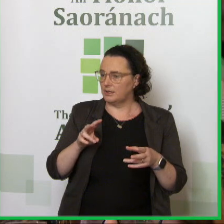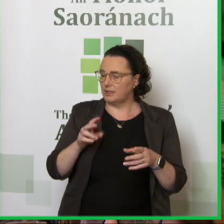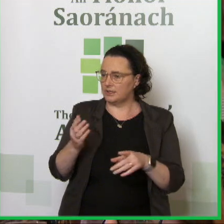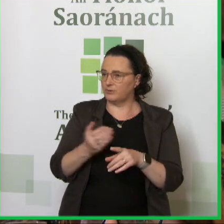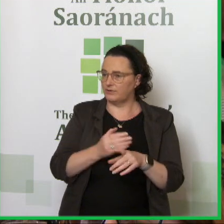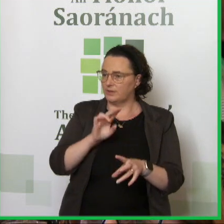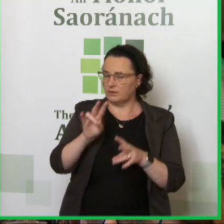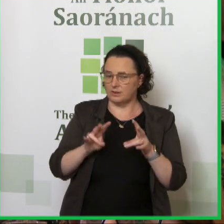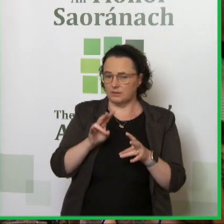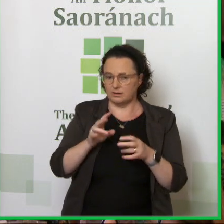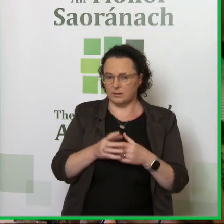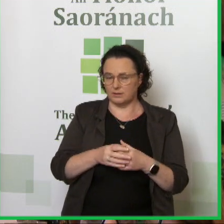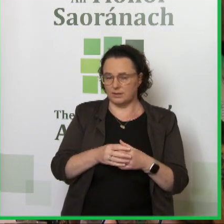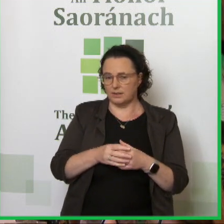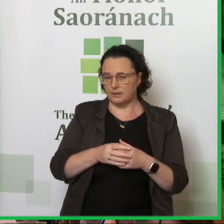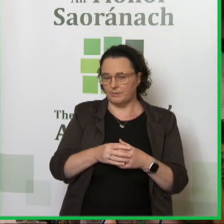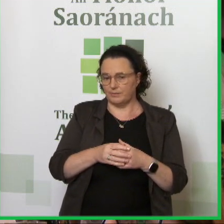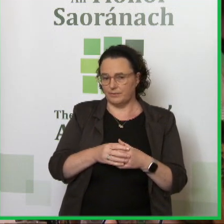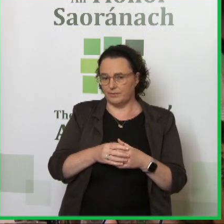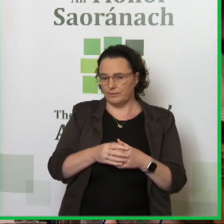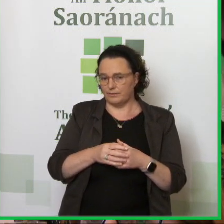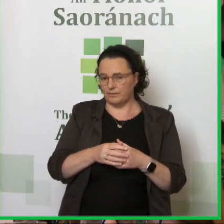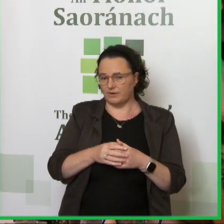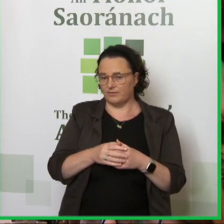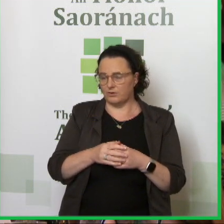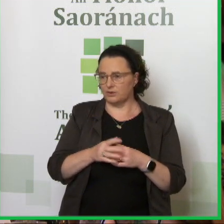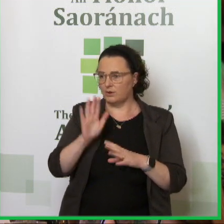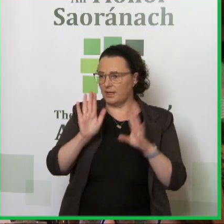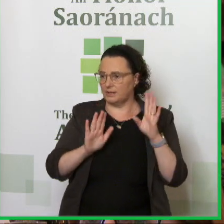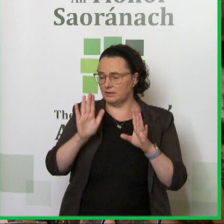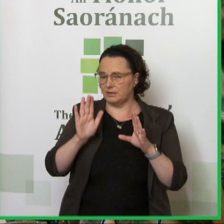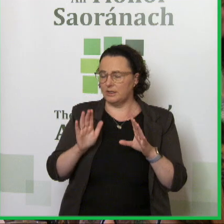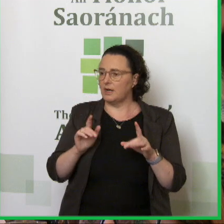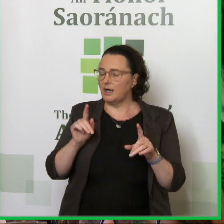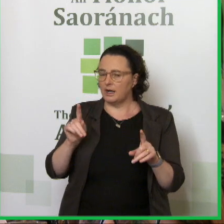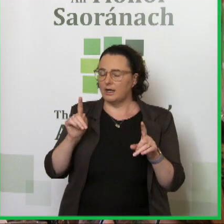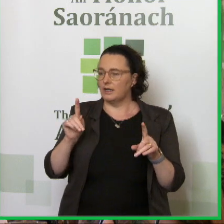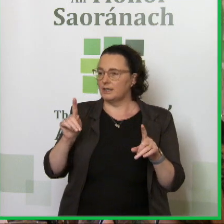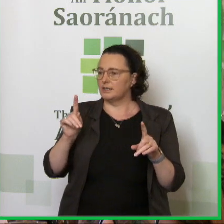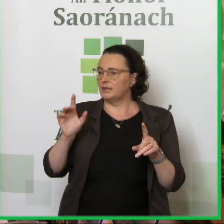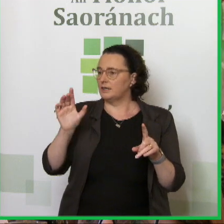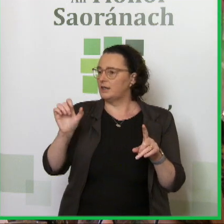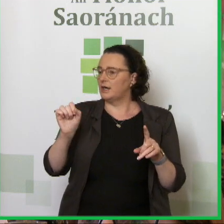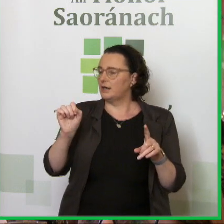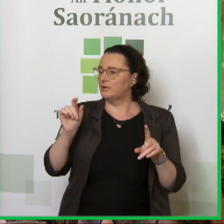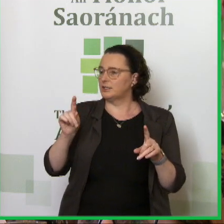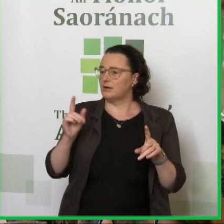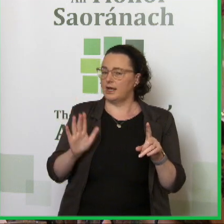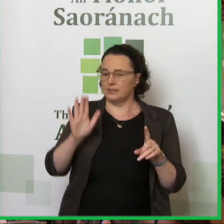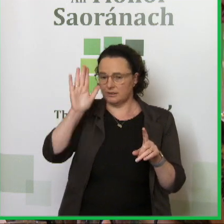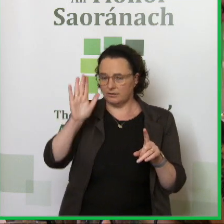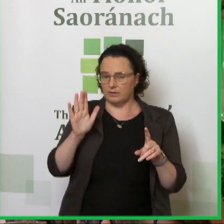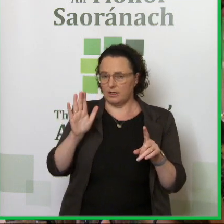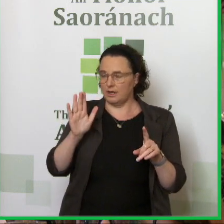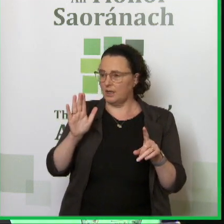questions before we show hands on if we could go through. I'm sorry, Zane, go once to the I next see a hand, sorry about once I see a hand up, I'm going to